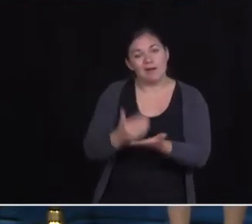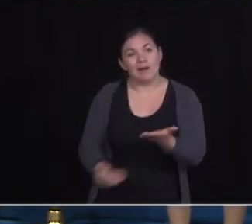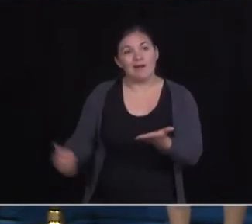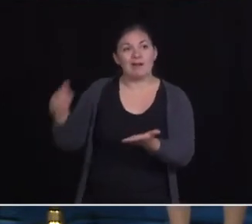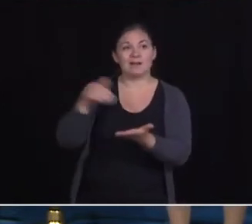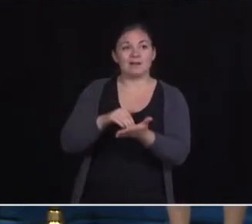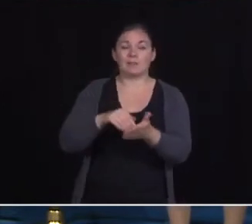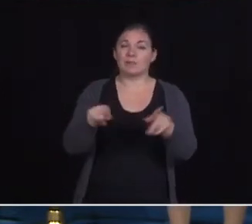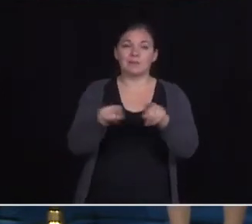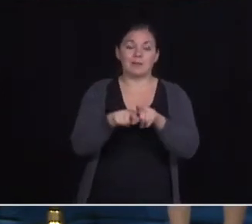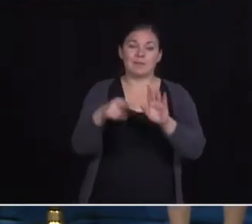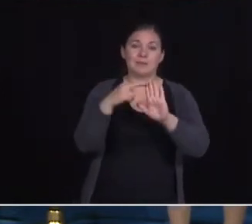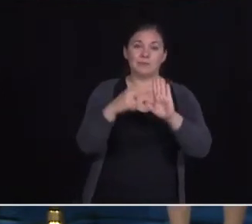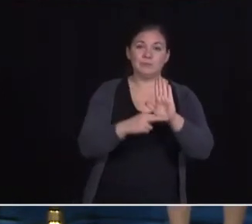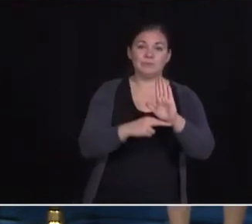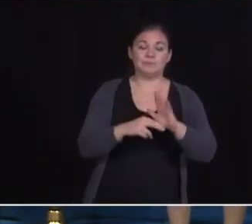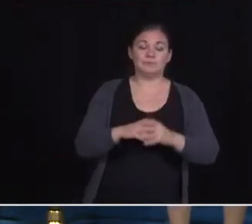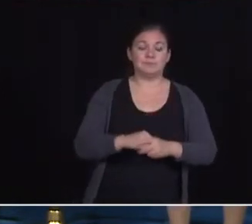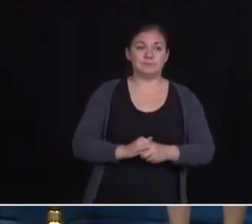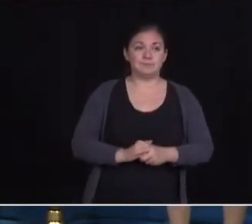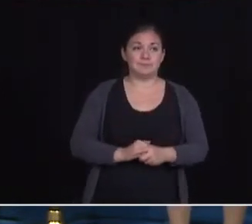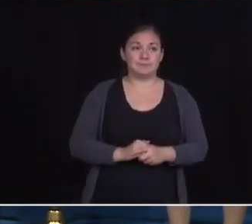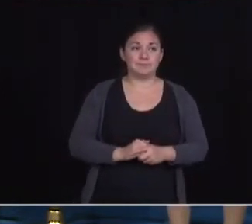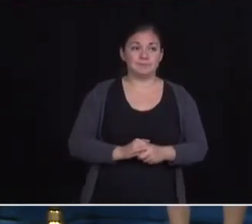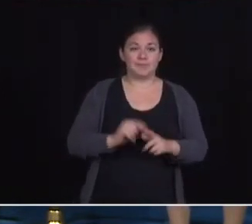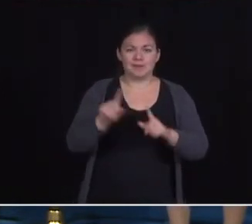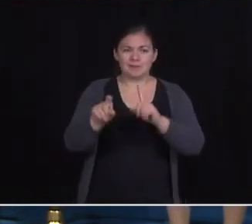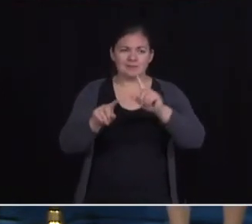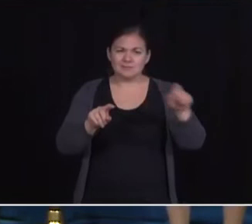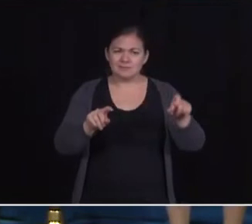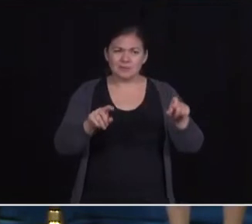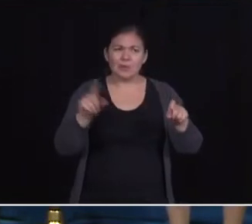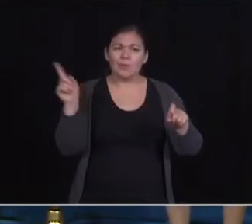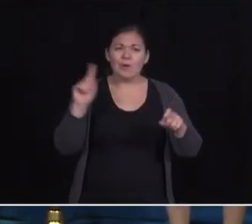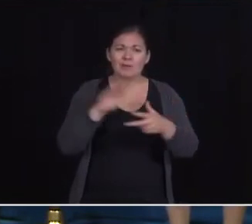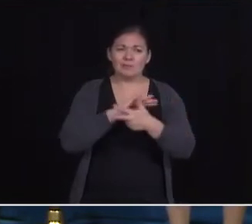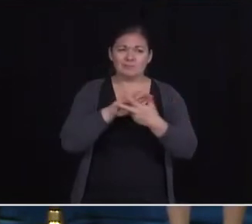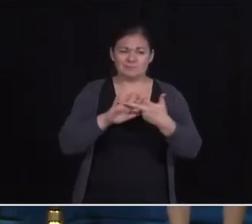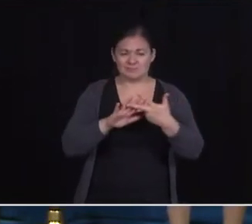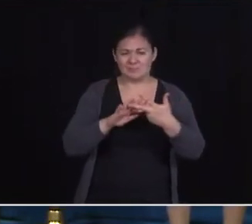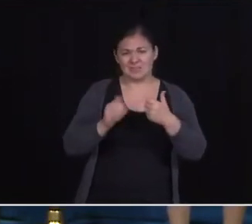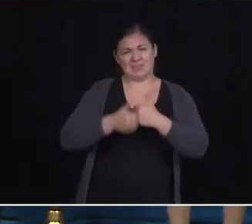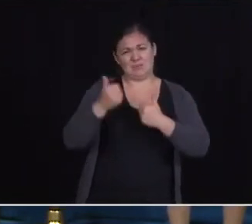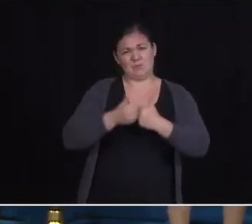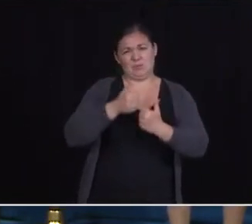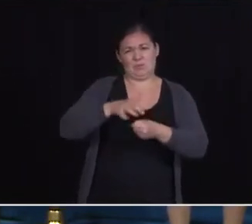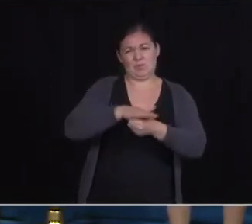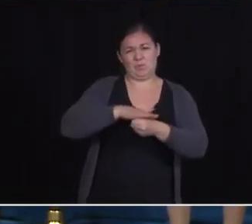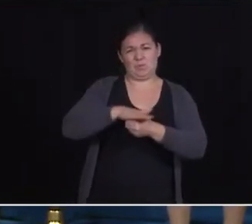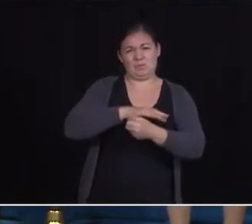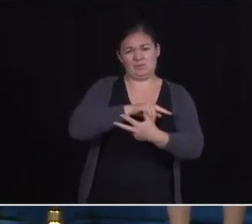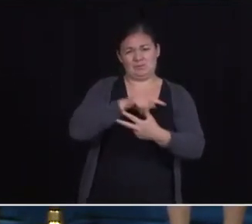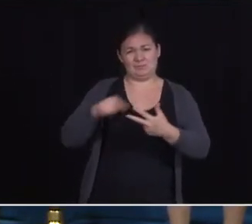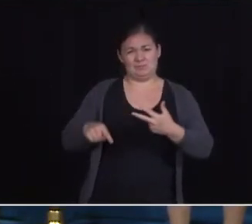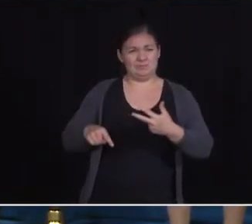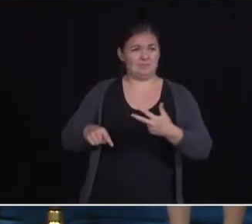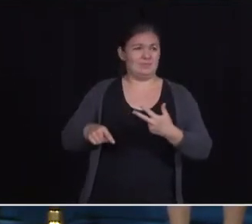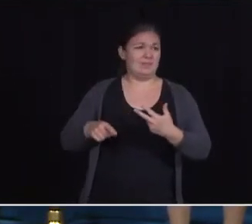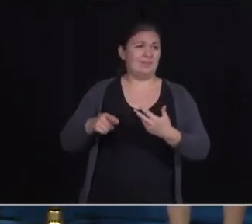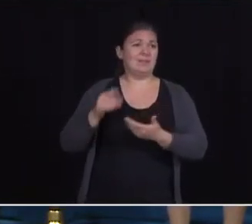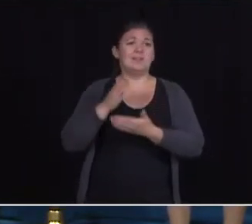careful as we have, especially in the zones, the hot zones we've talked about, and some others that are getting more activity at this time. So they